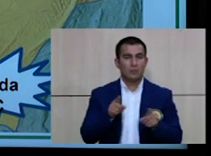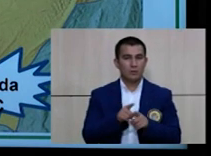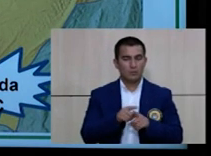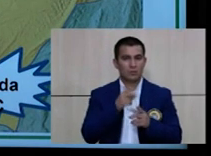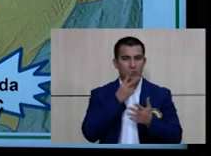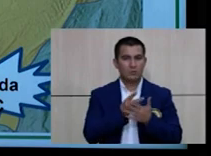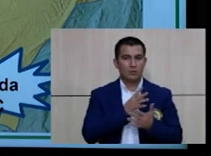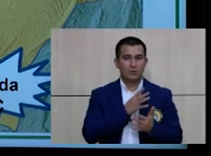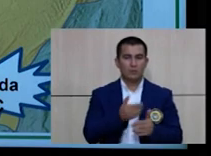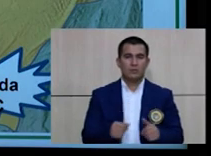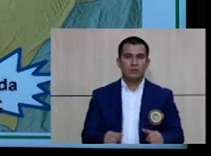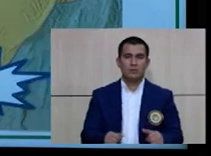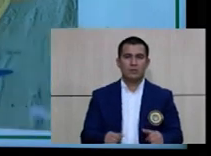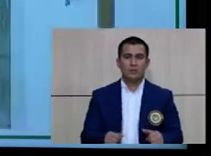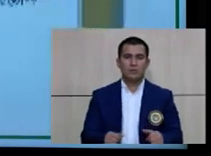kuzatilgan.